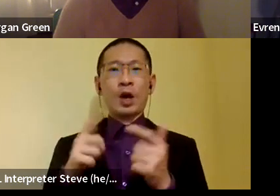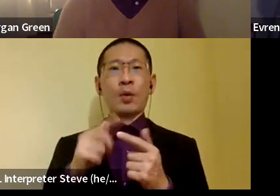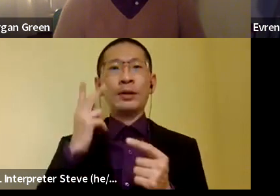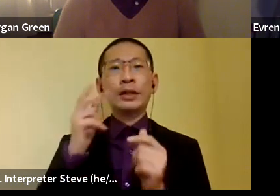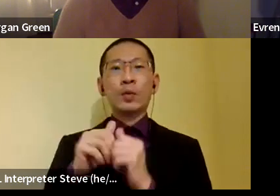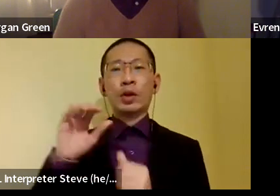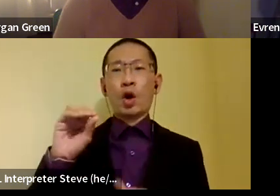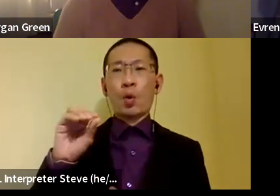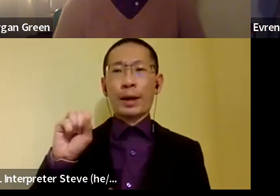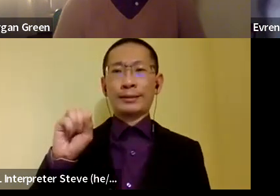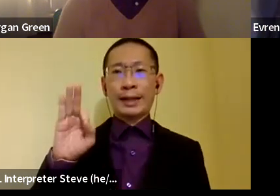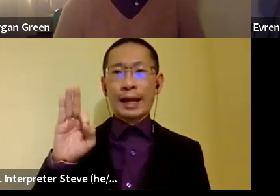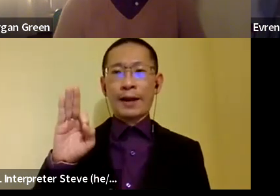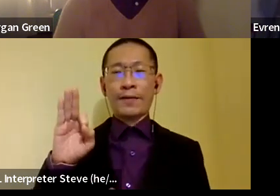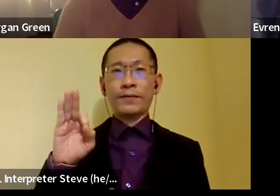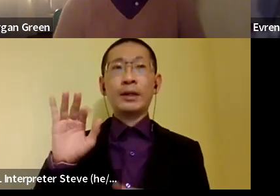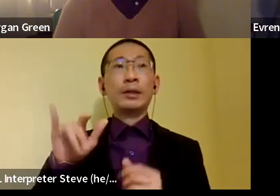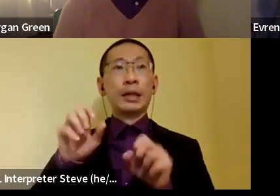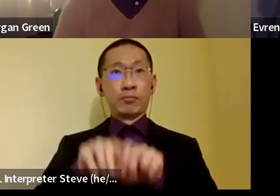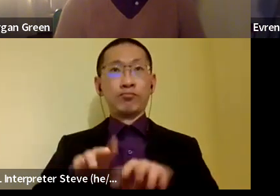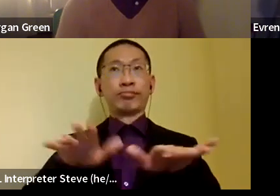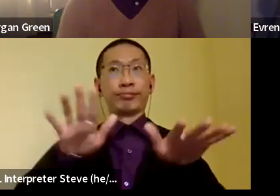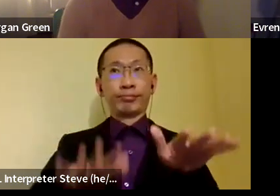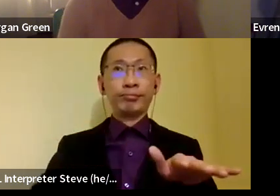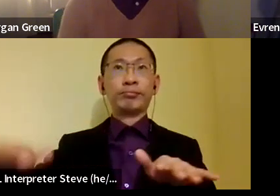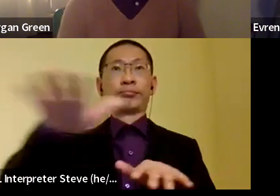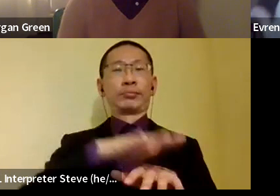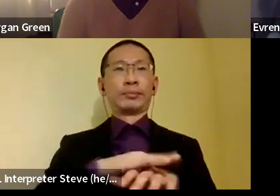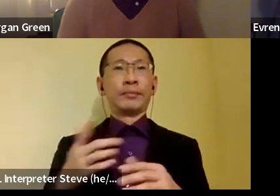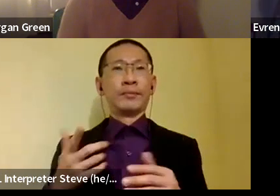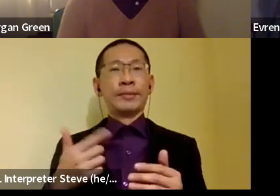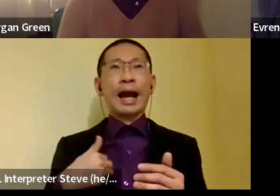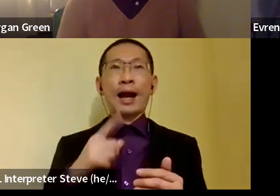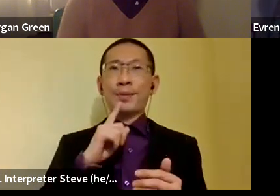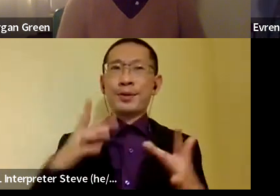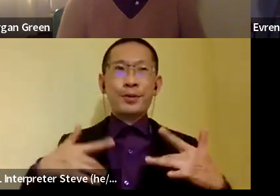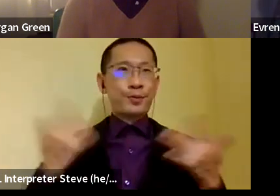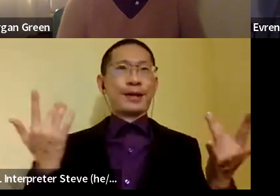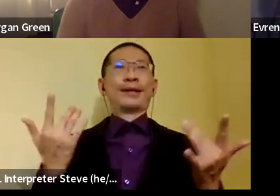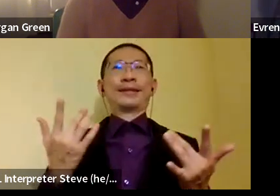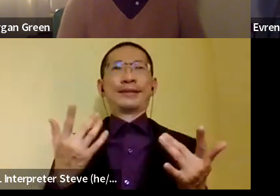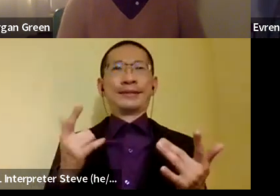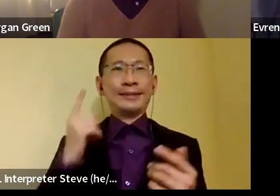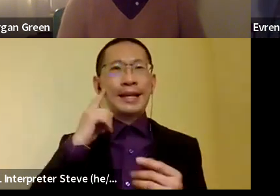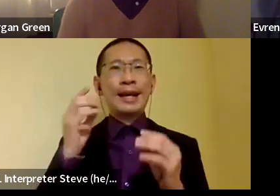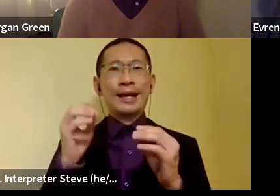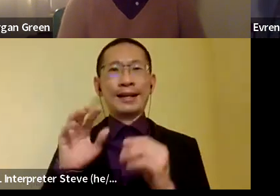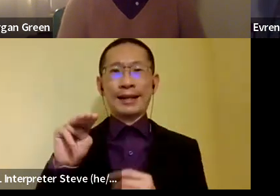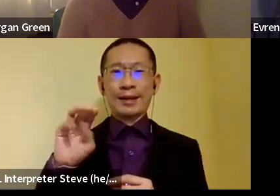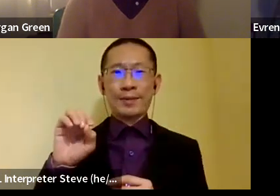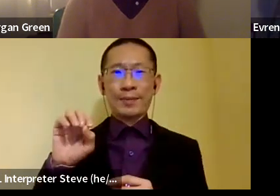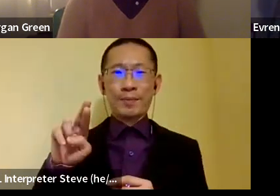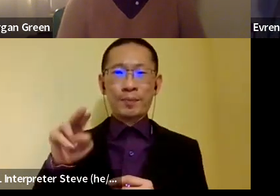OSF, and if this can actually go out into the field, is I would be really happy about it. And hearing sort of Morgan speak